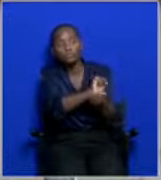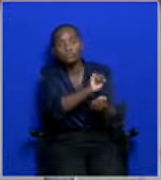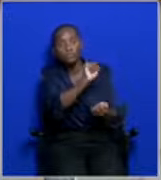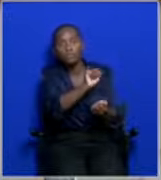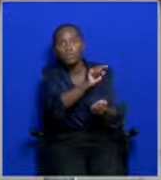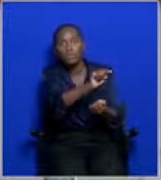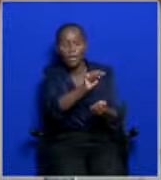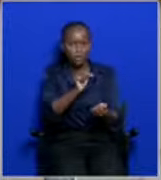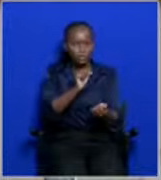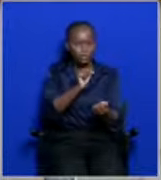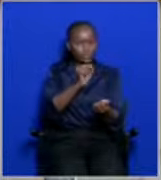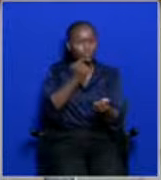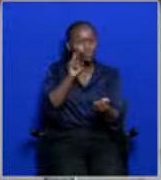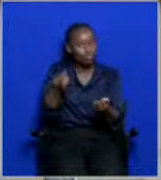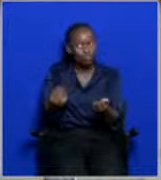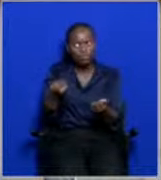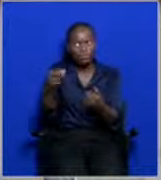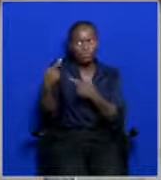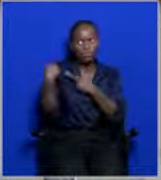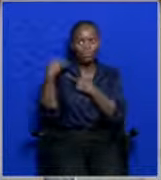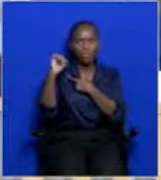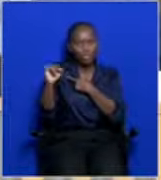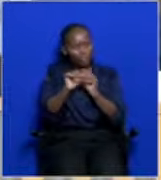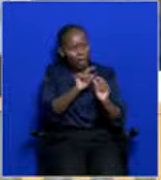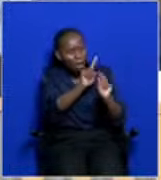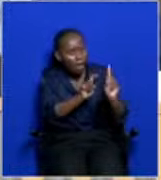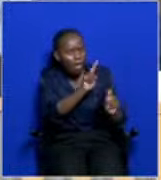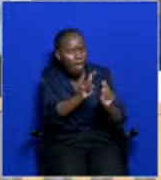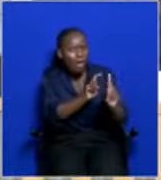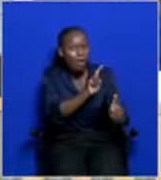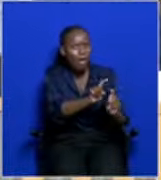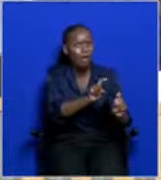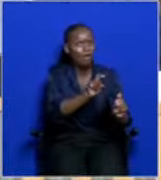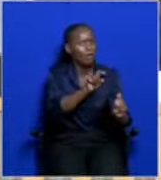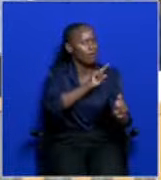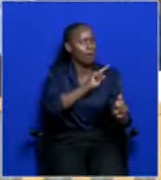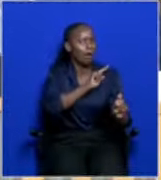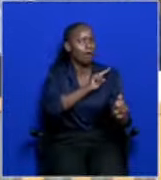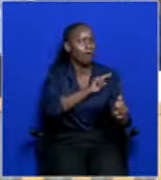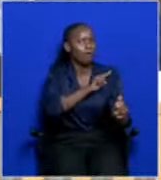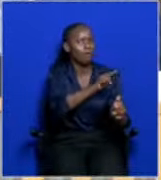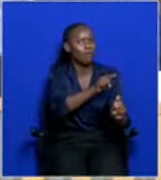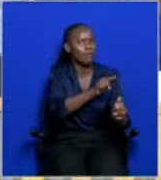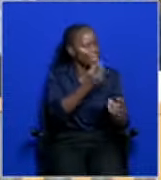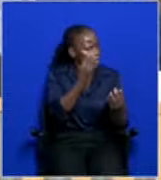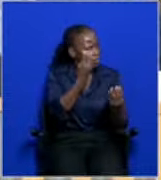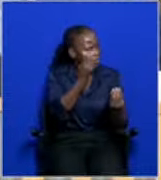require to take disciplinary action? Yes. Okay.